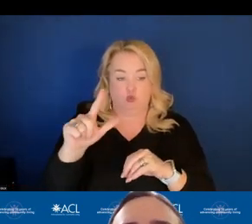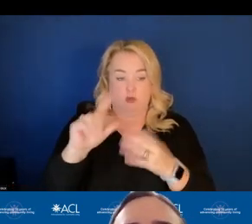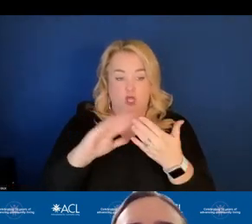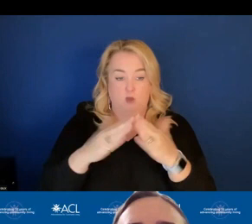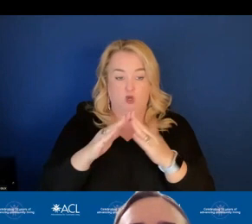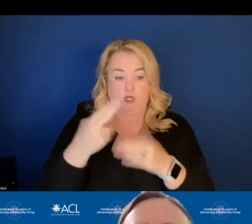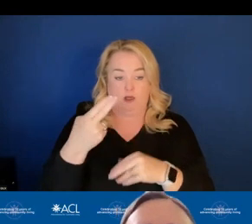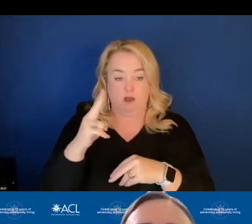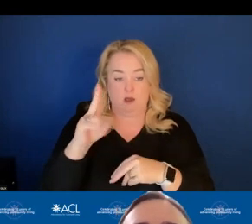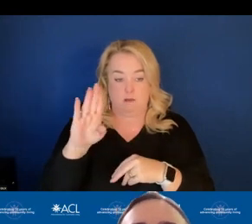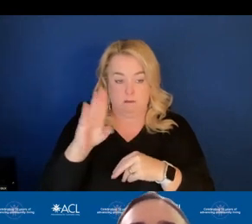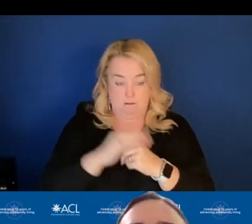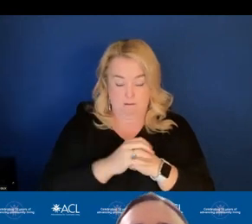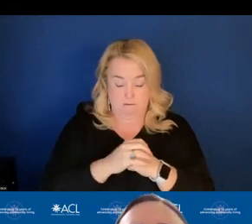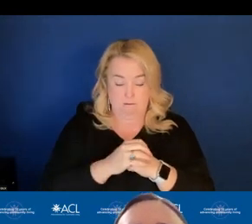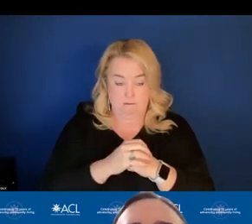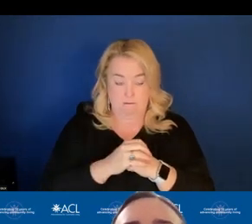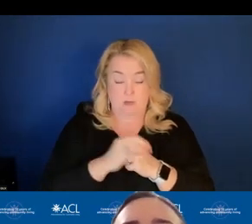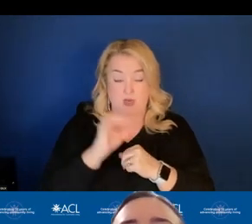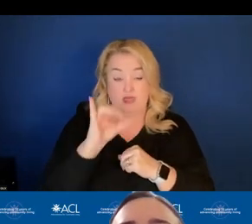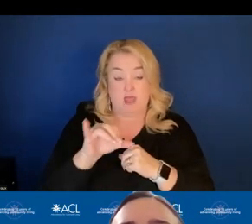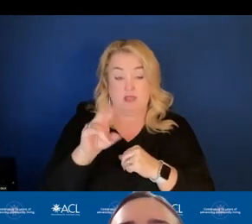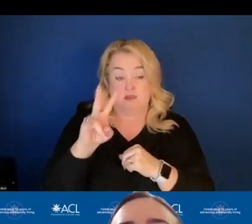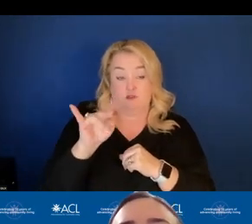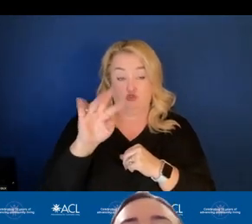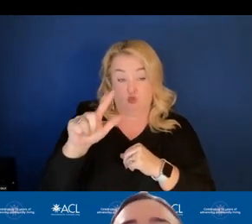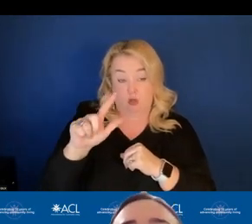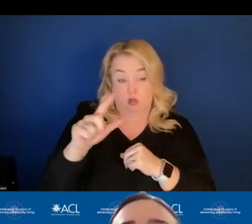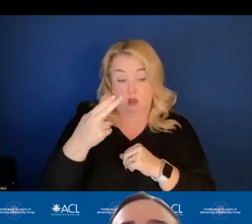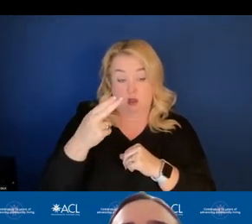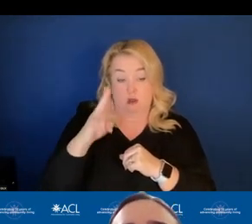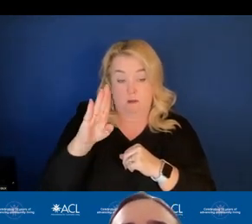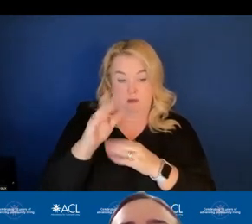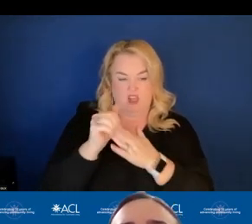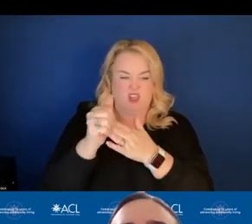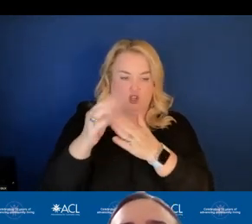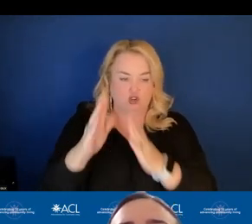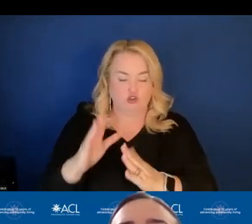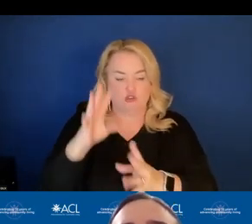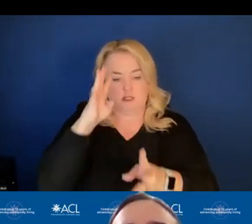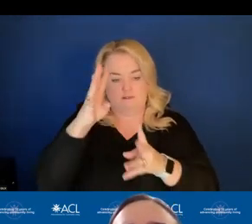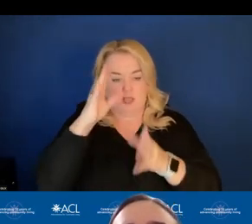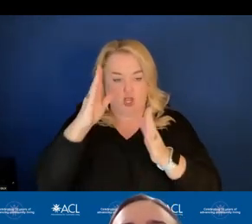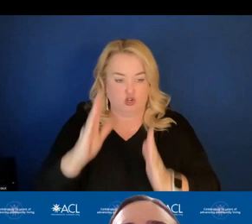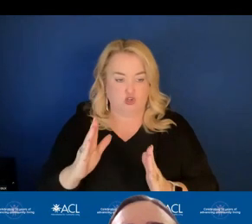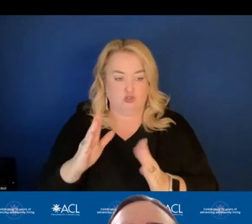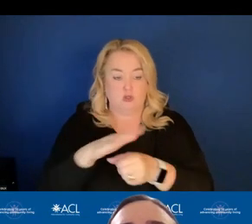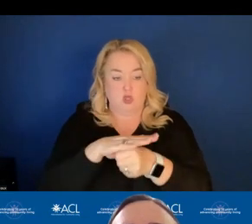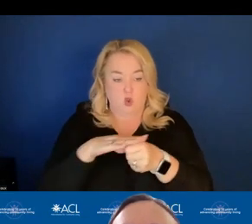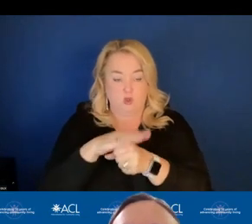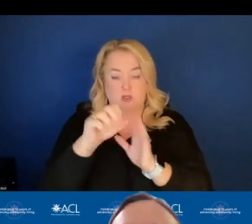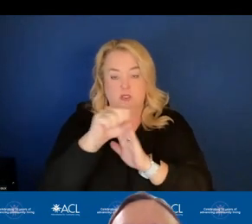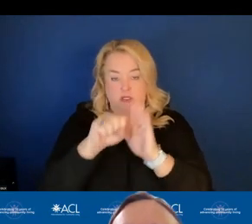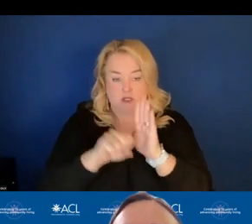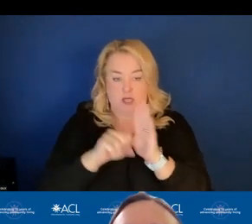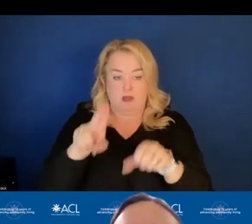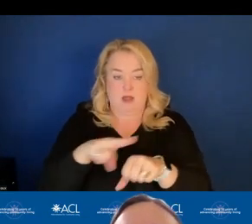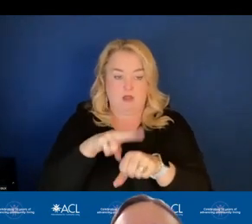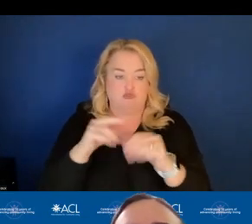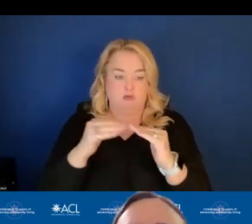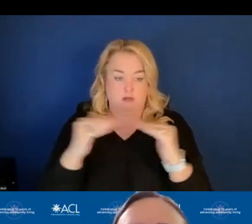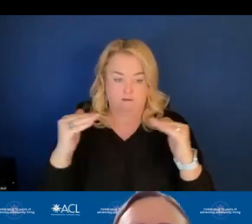and hub. This is a virtual hub of leaders and innovators at local, state, and national